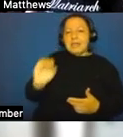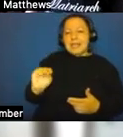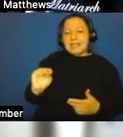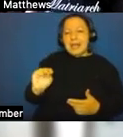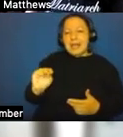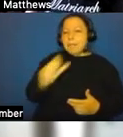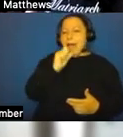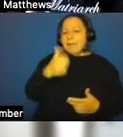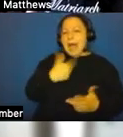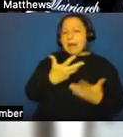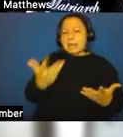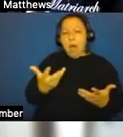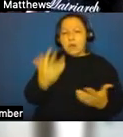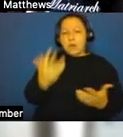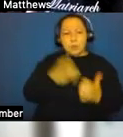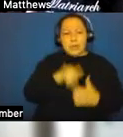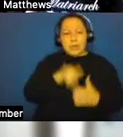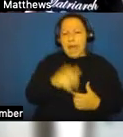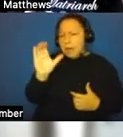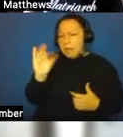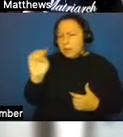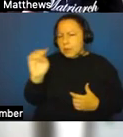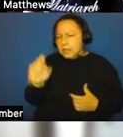talk about that a little bit. I haven't had as much experience with.